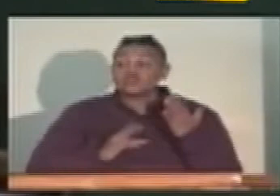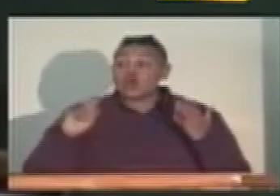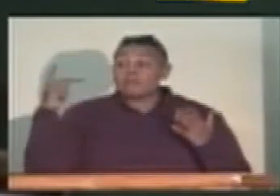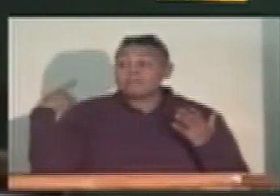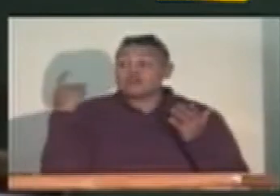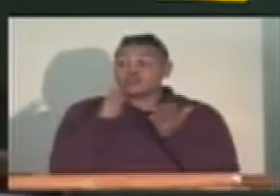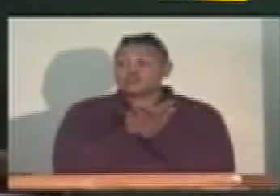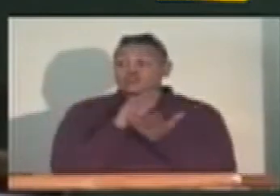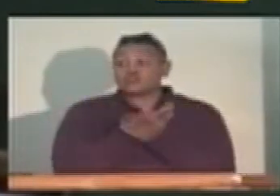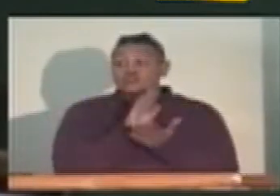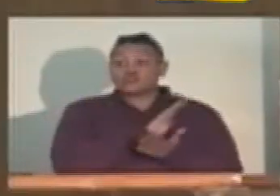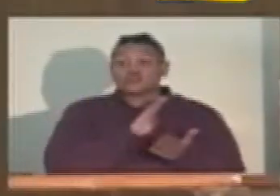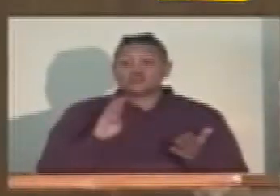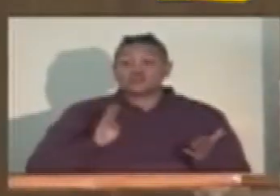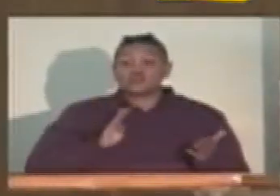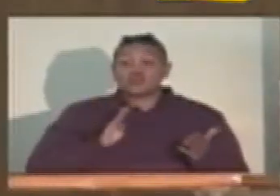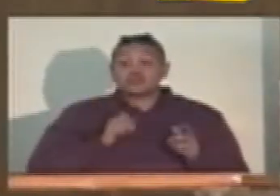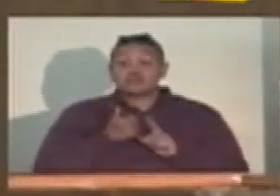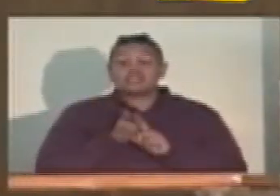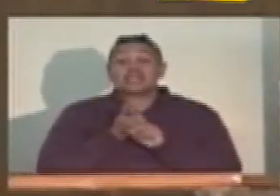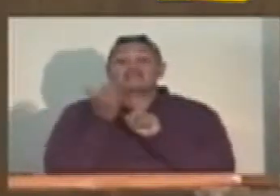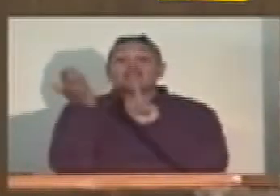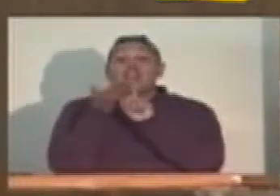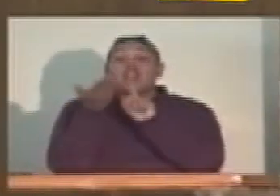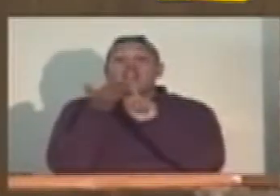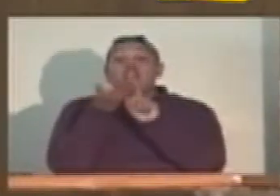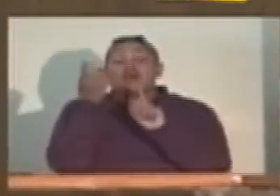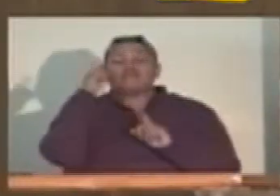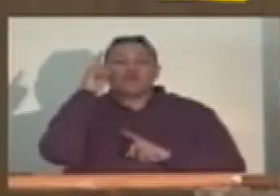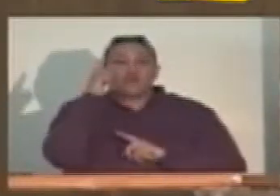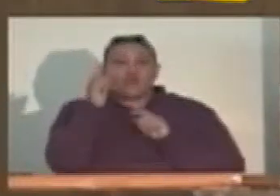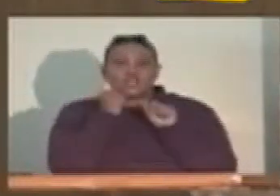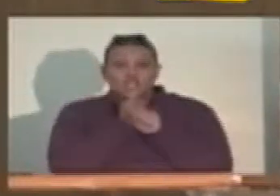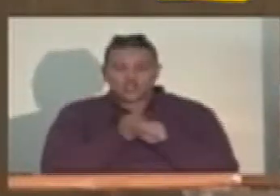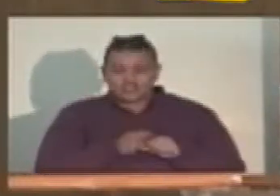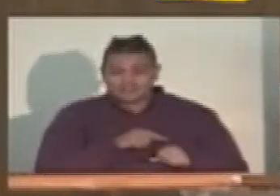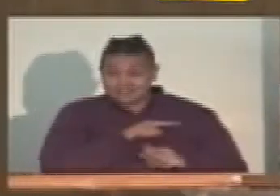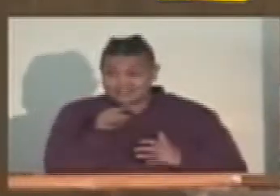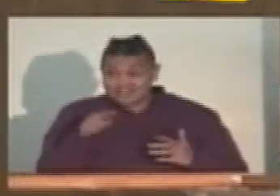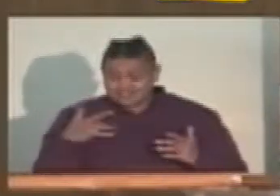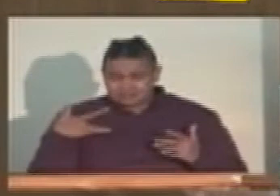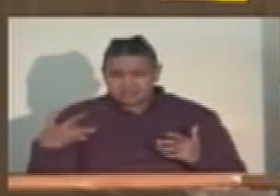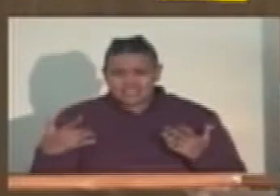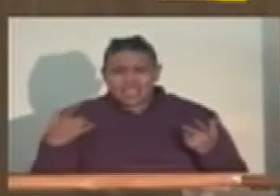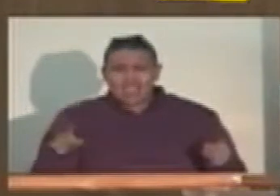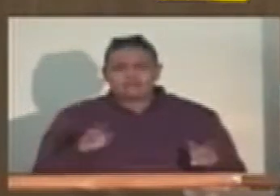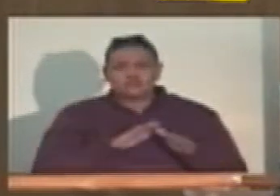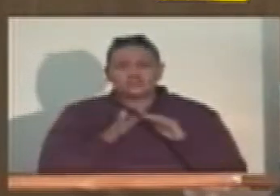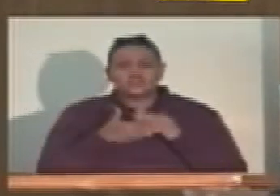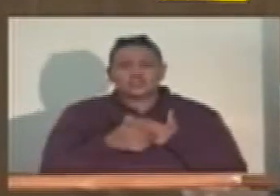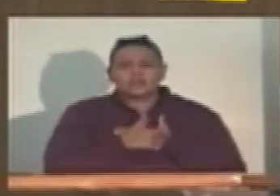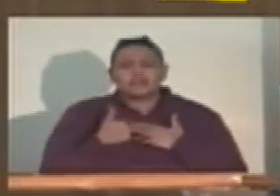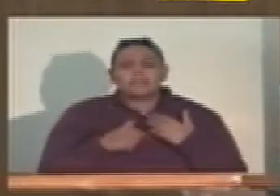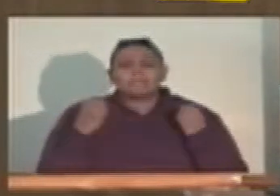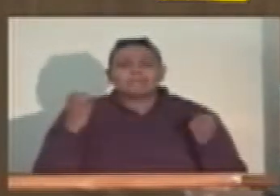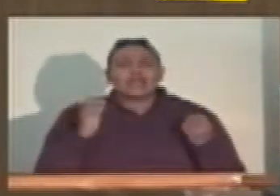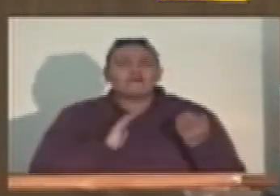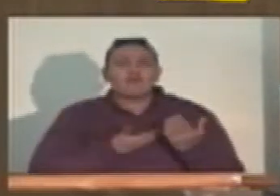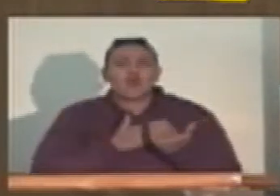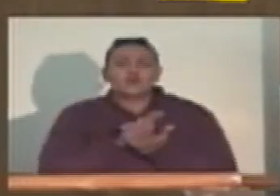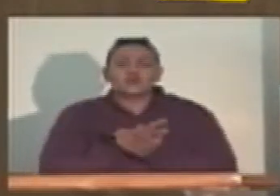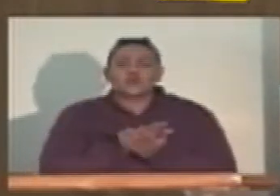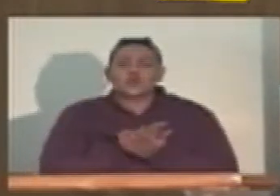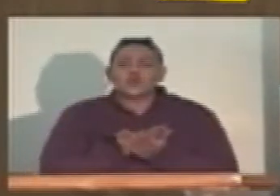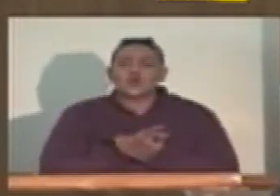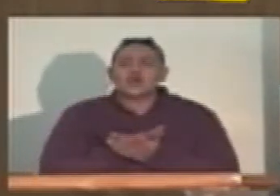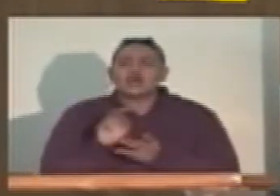school boards are at loggerheads for more than a year now. These incidents are happening across the country in a number of our schools.